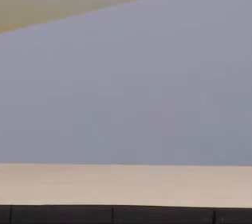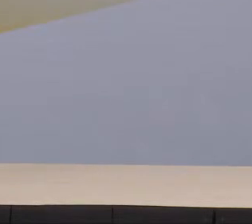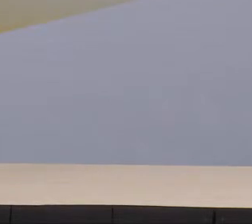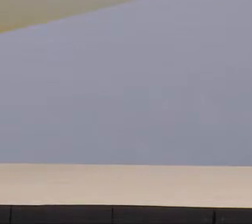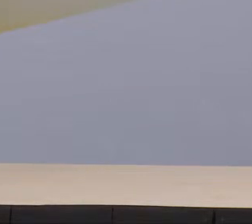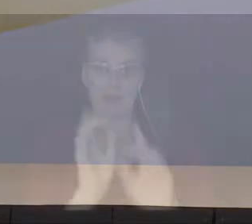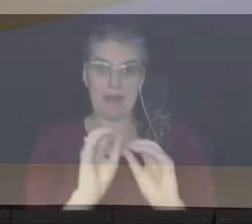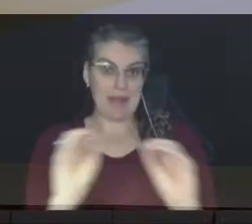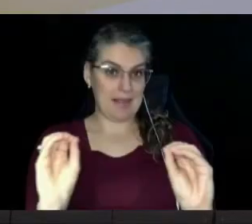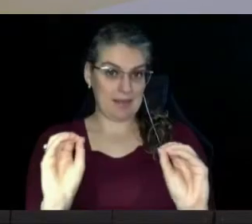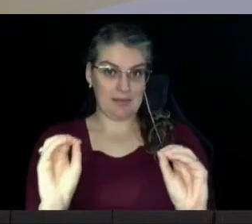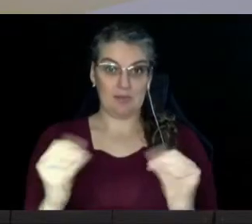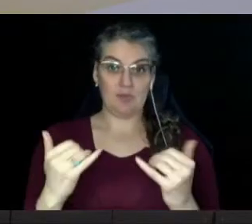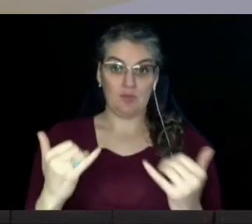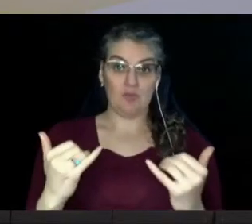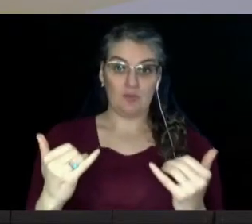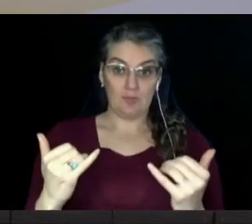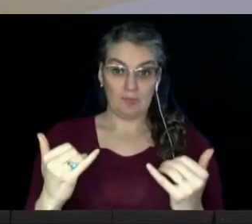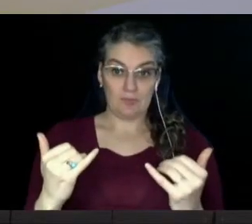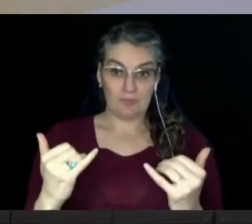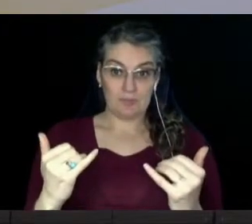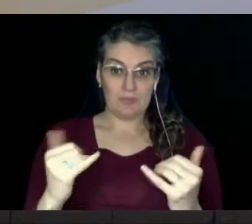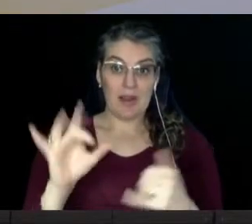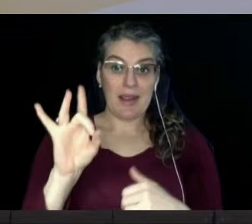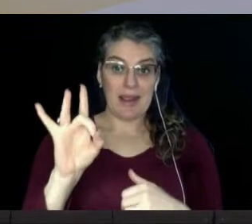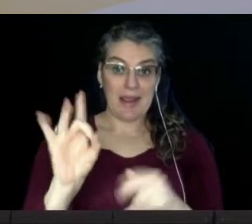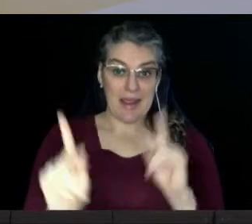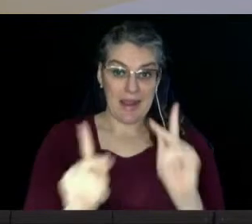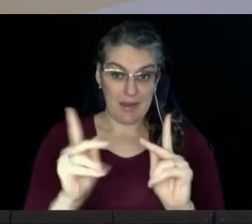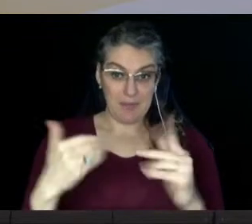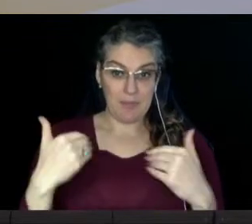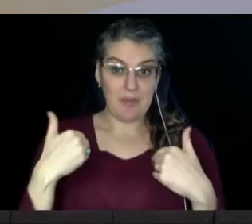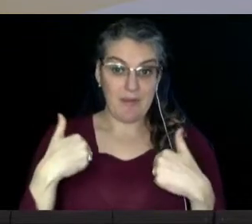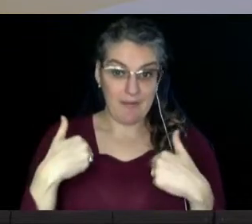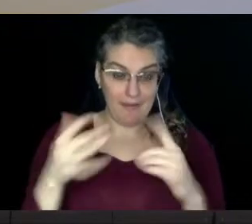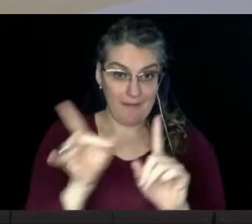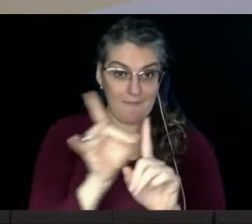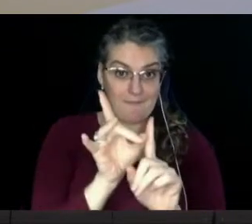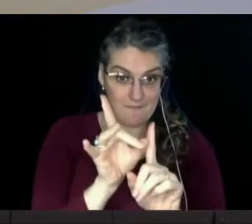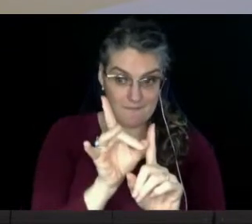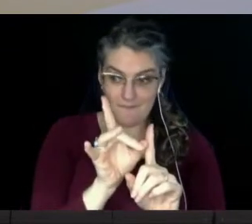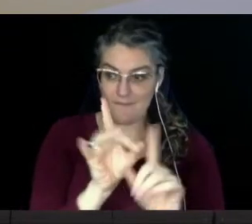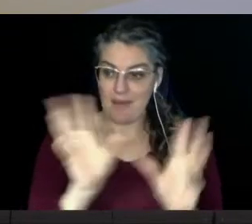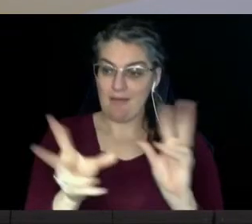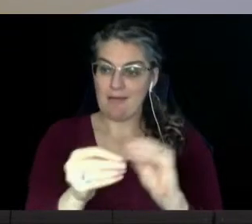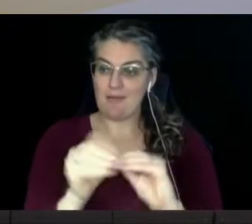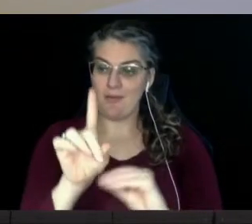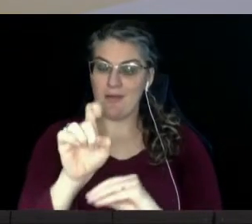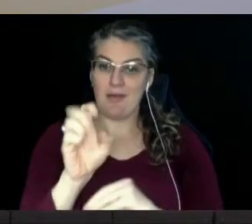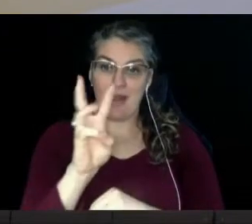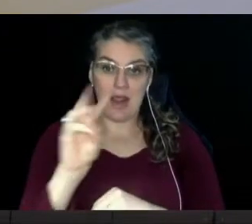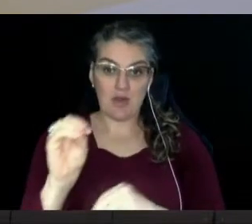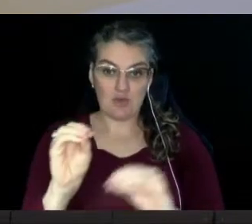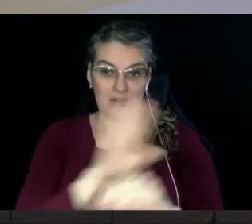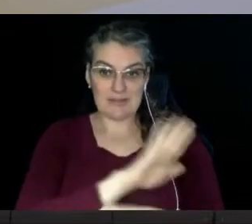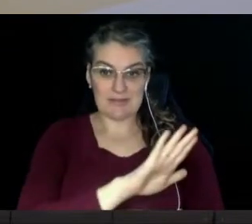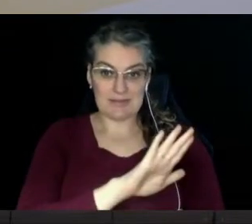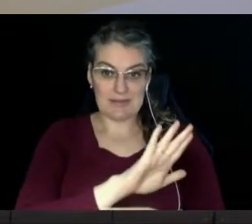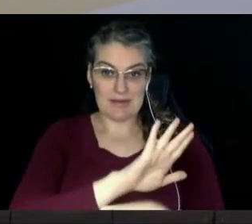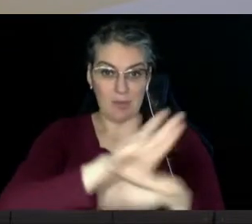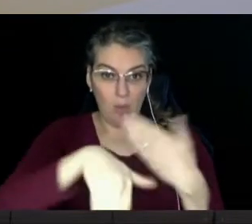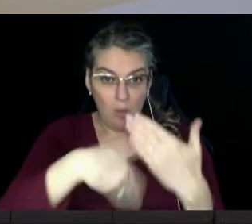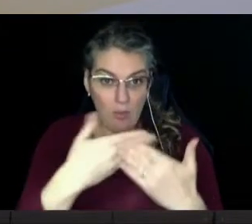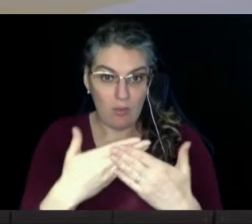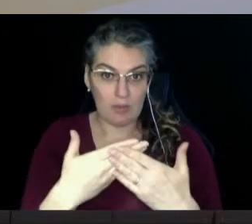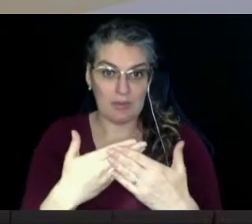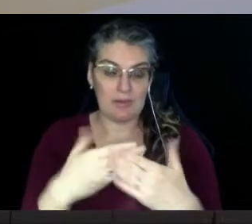have 8 active cases and 160 cases since the pandemic began. We received confirmation from the